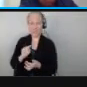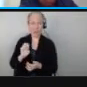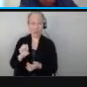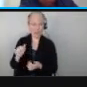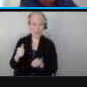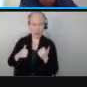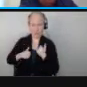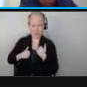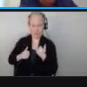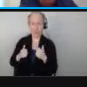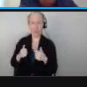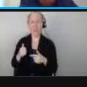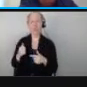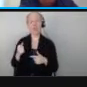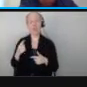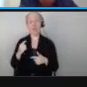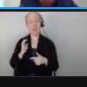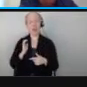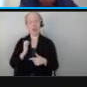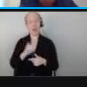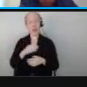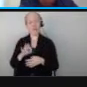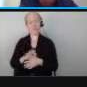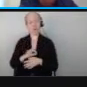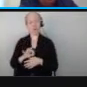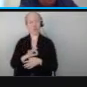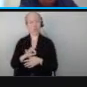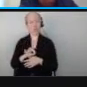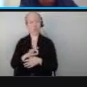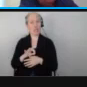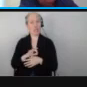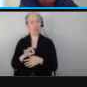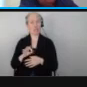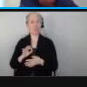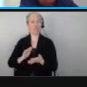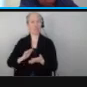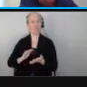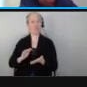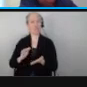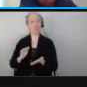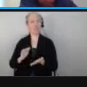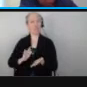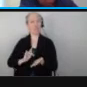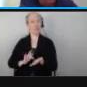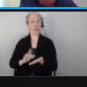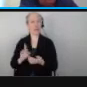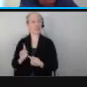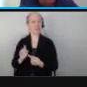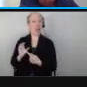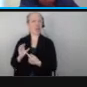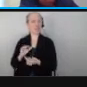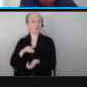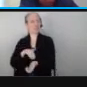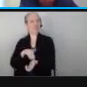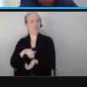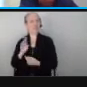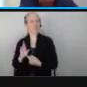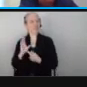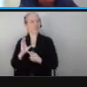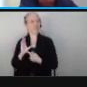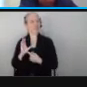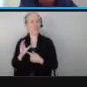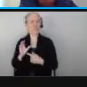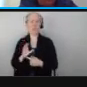do function as the medical docs for the crew, they're responsible for crew health. But there's also a